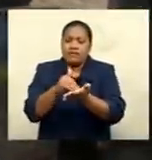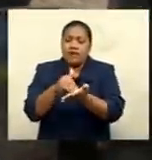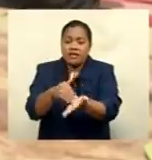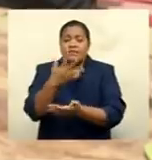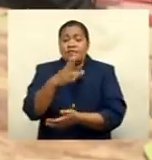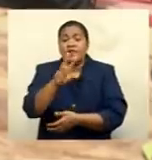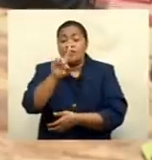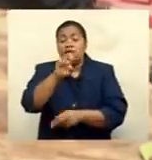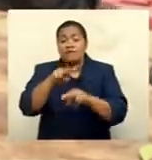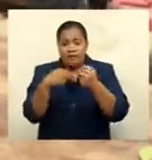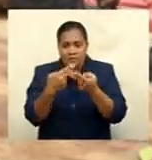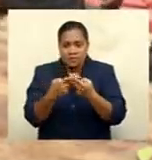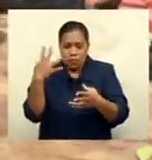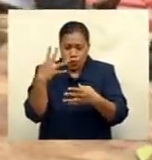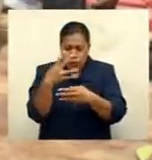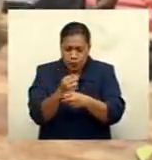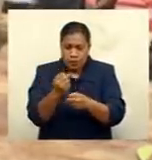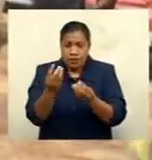to